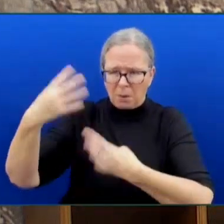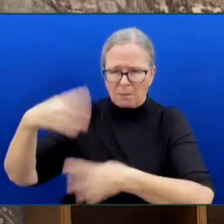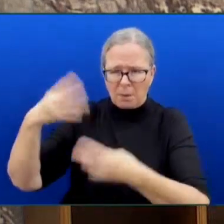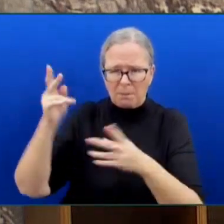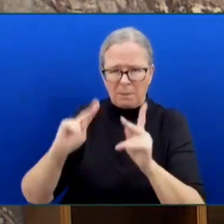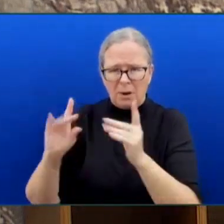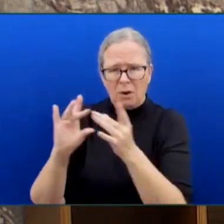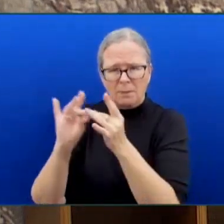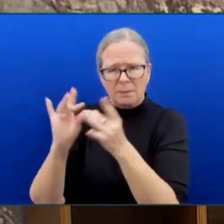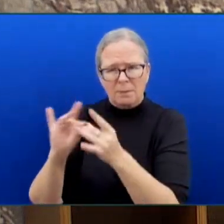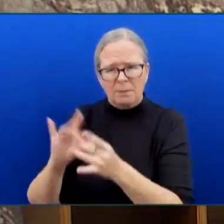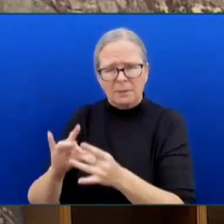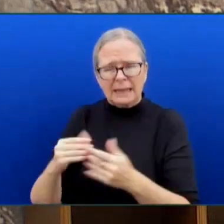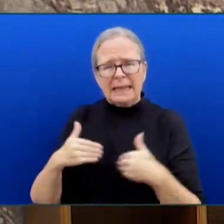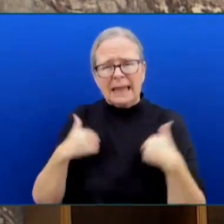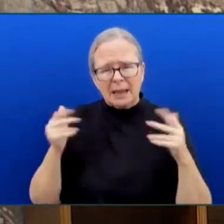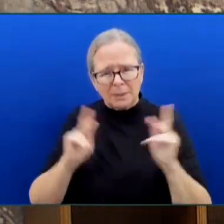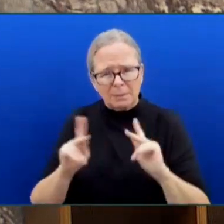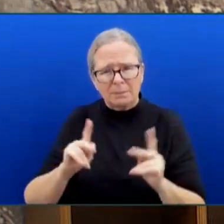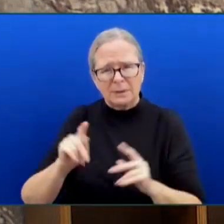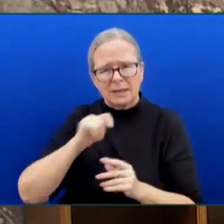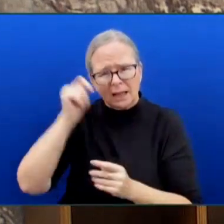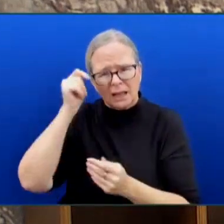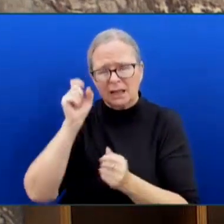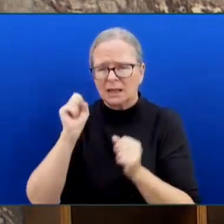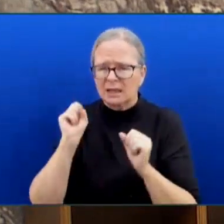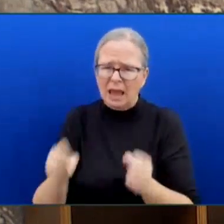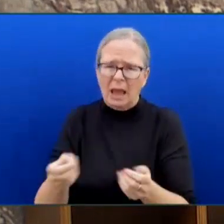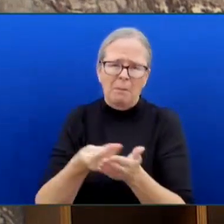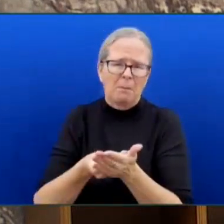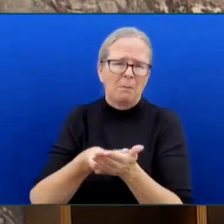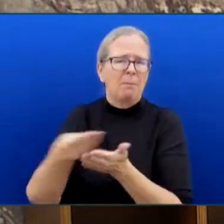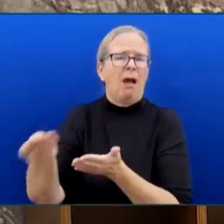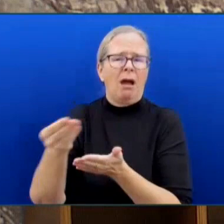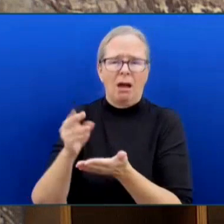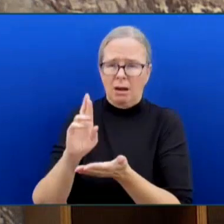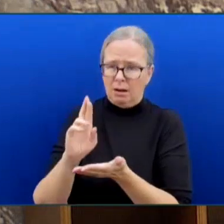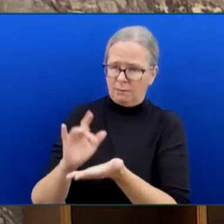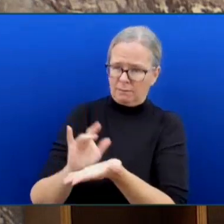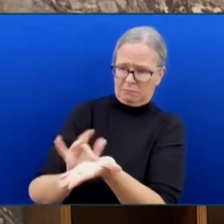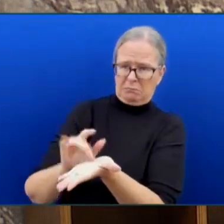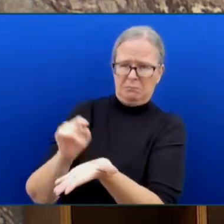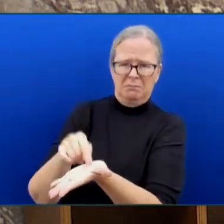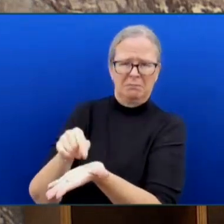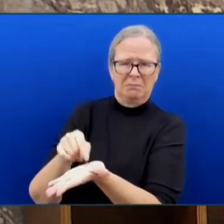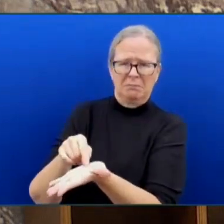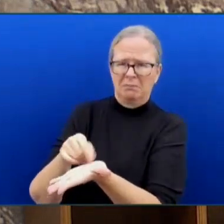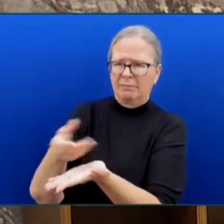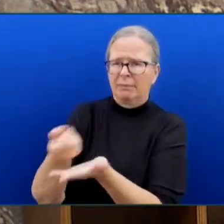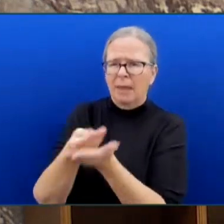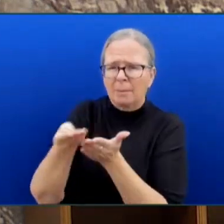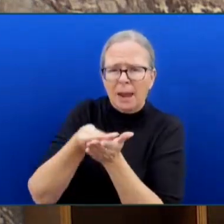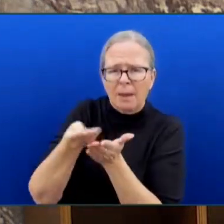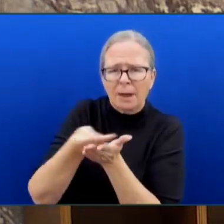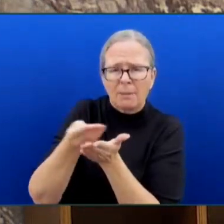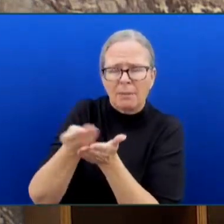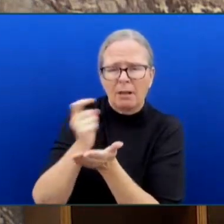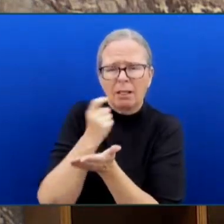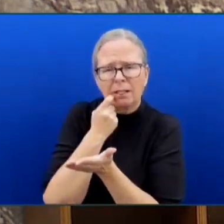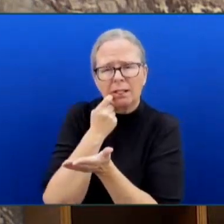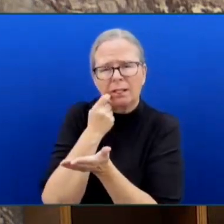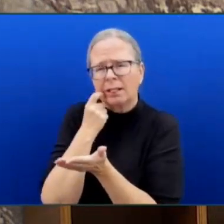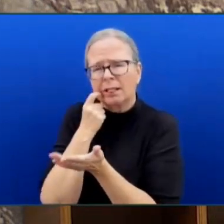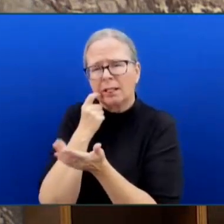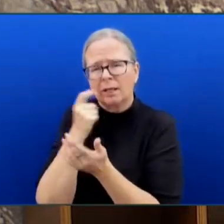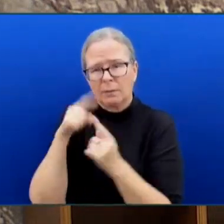addictive drugs. The heartbreaking loss of young Camilla should have served as a wake-up call on the dangers of describing these